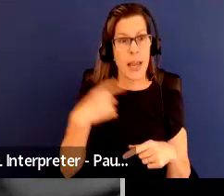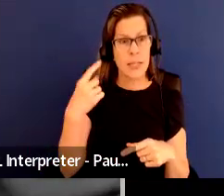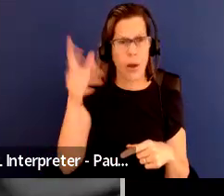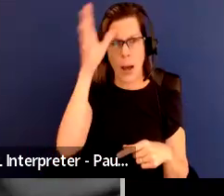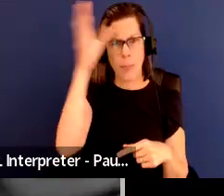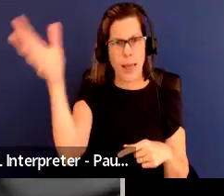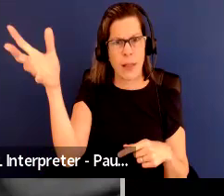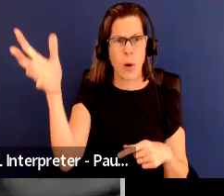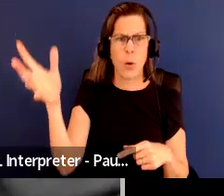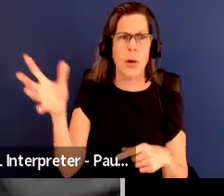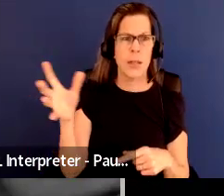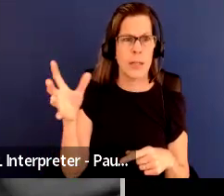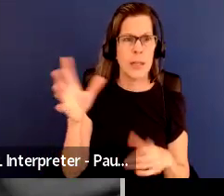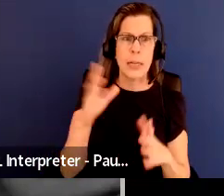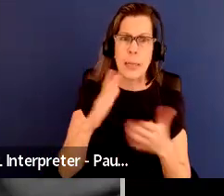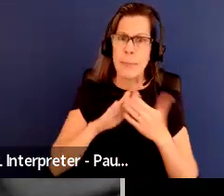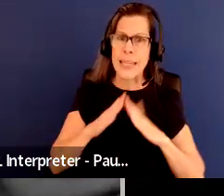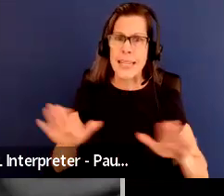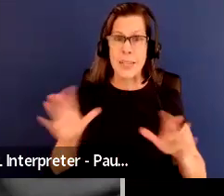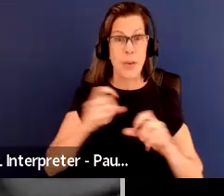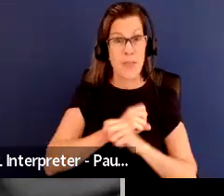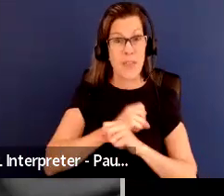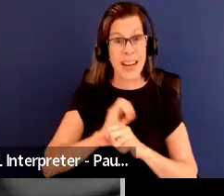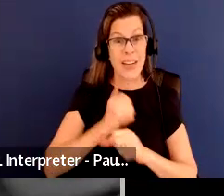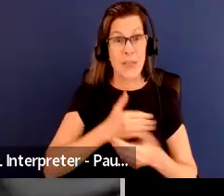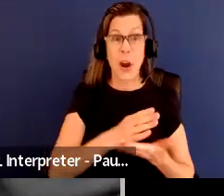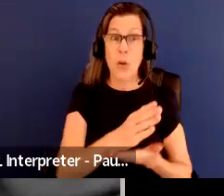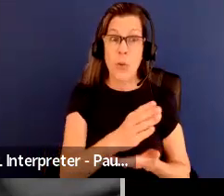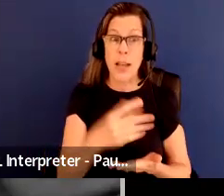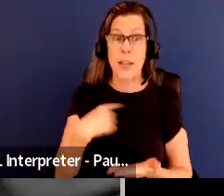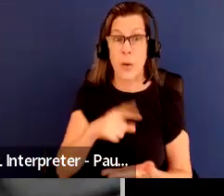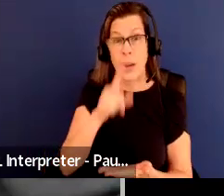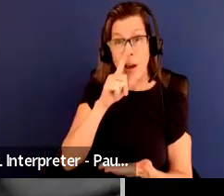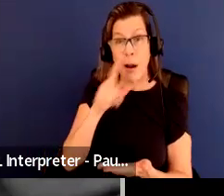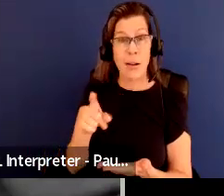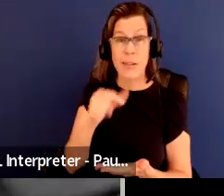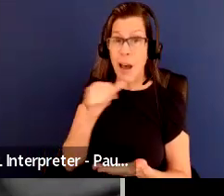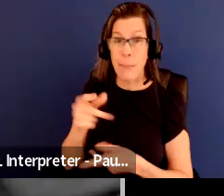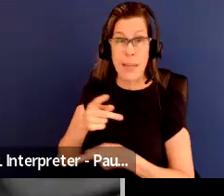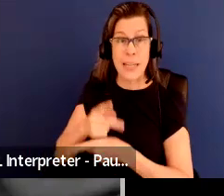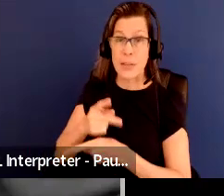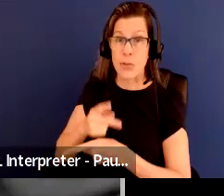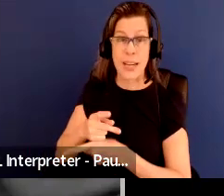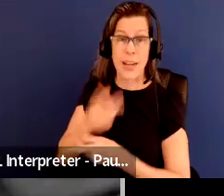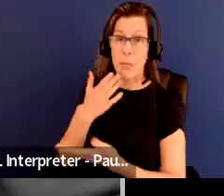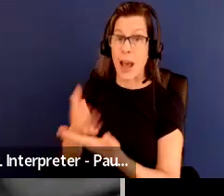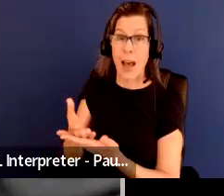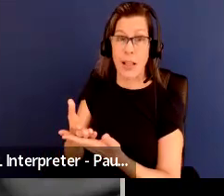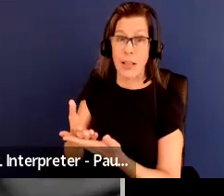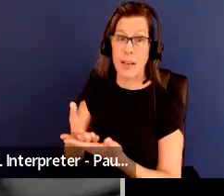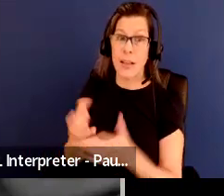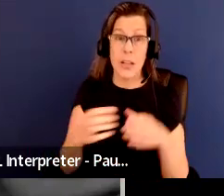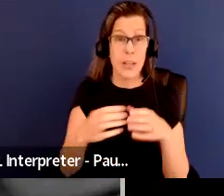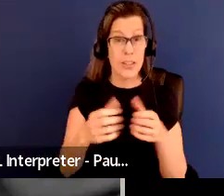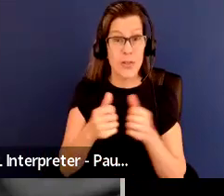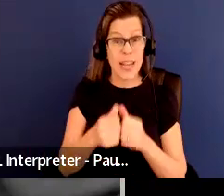Even though we're fighting for our rights and we're being mistreated, when we're together, there's joy and